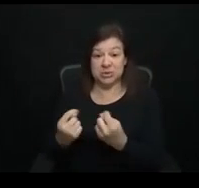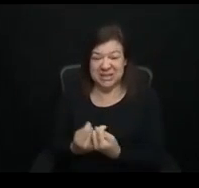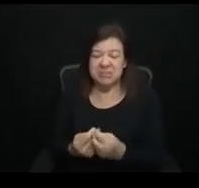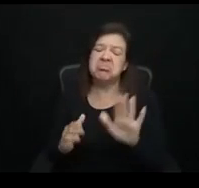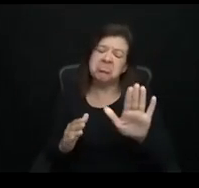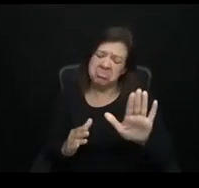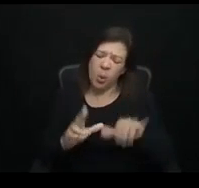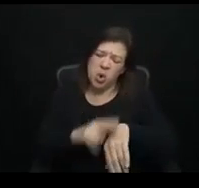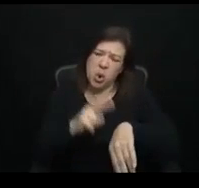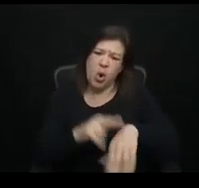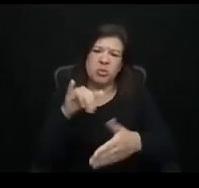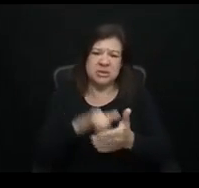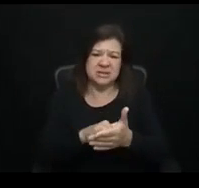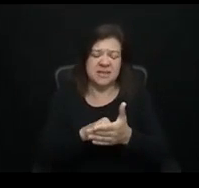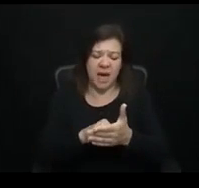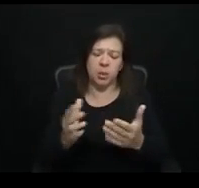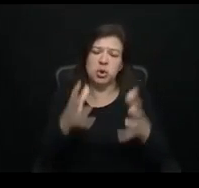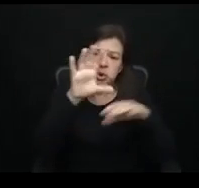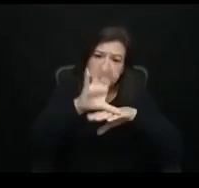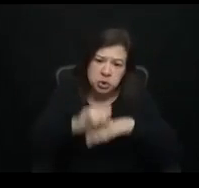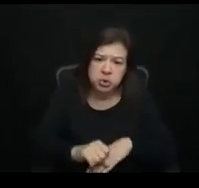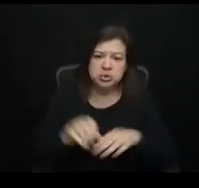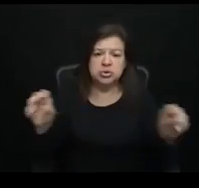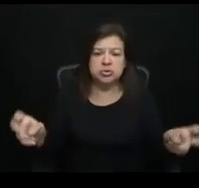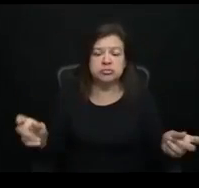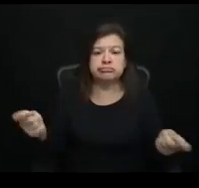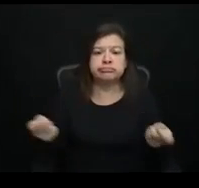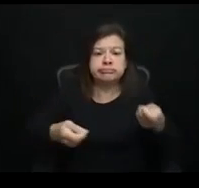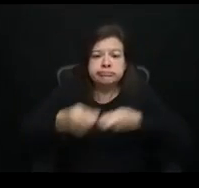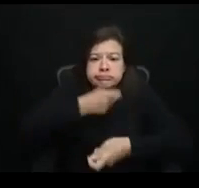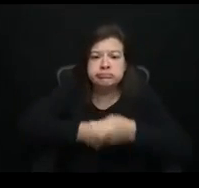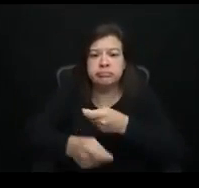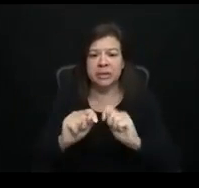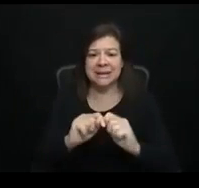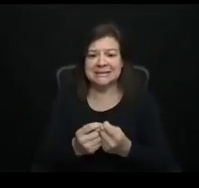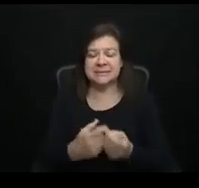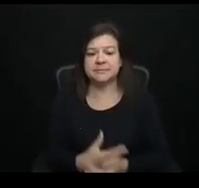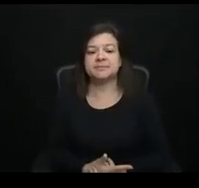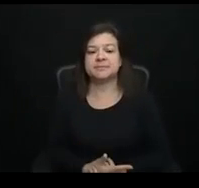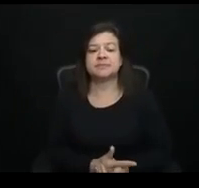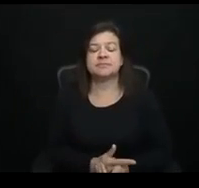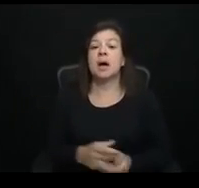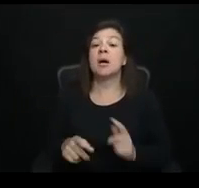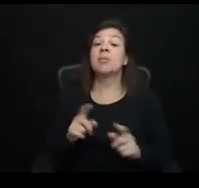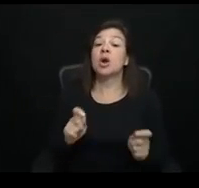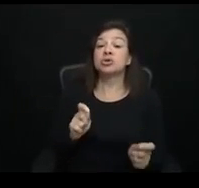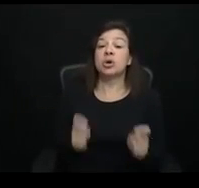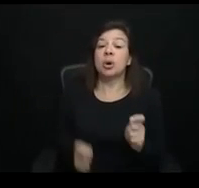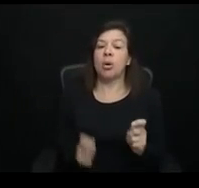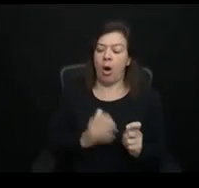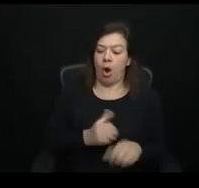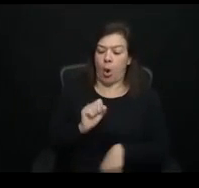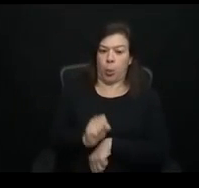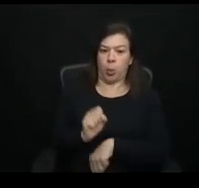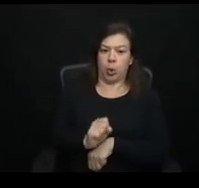and it's pretty seamless, and I expect this next one to be. But also transitioning a little bit about the work we're doing, and